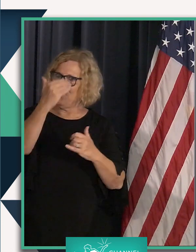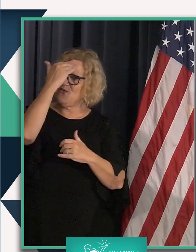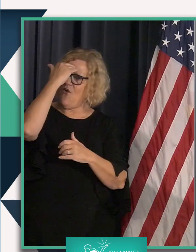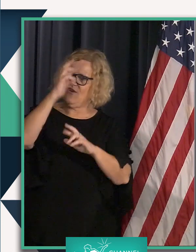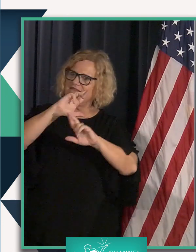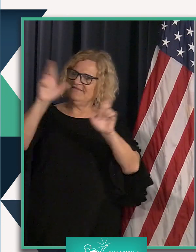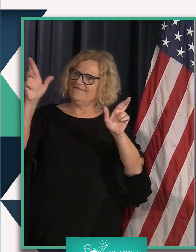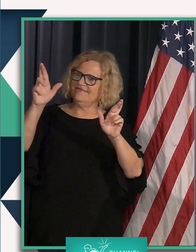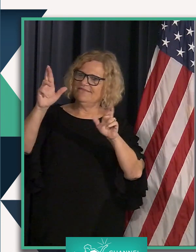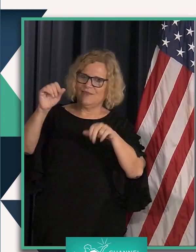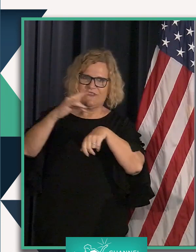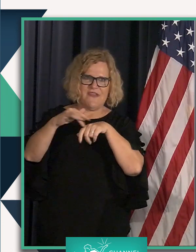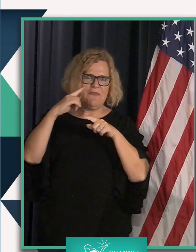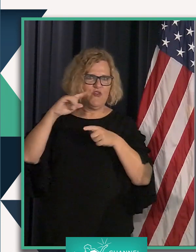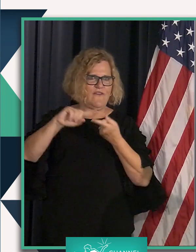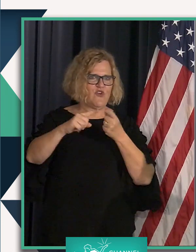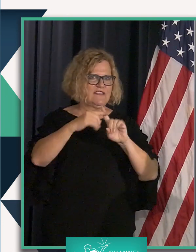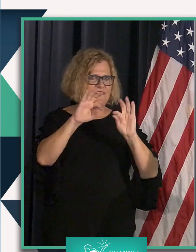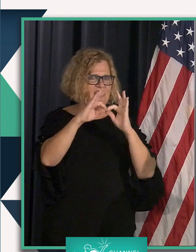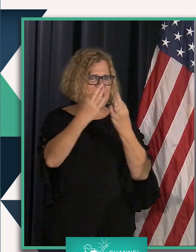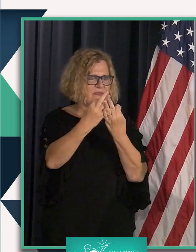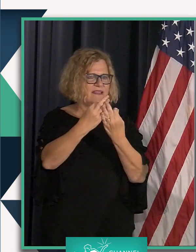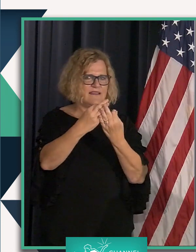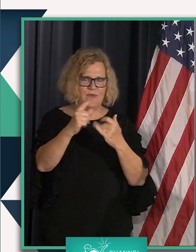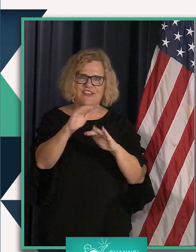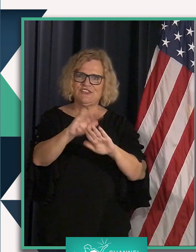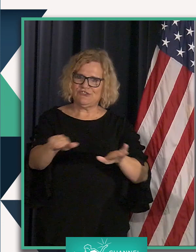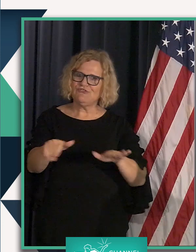what's available to your friends and family with